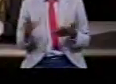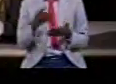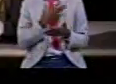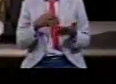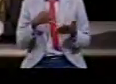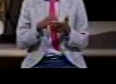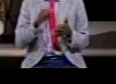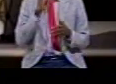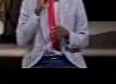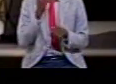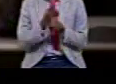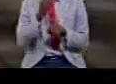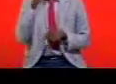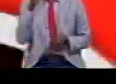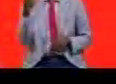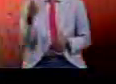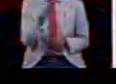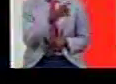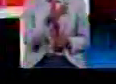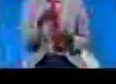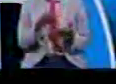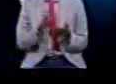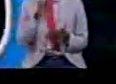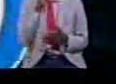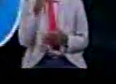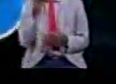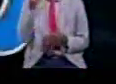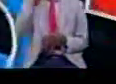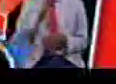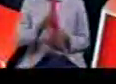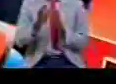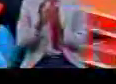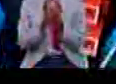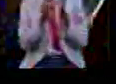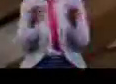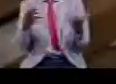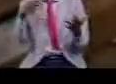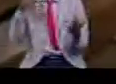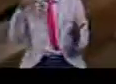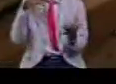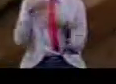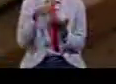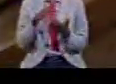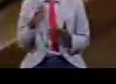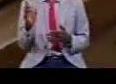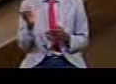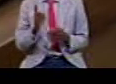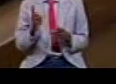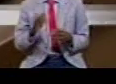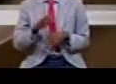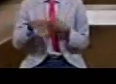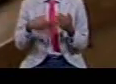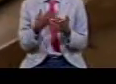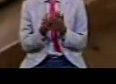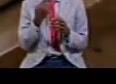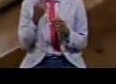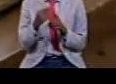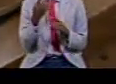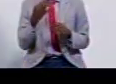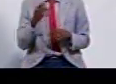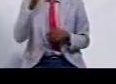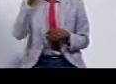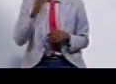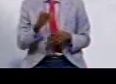for you. It's the Monday Bible Study, where the undiluted Word of God is